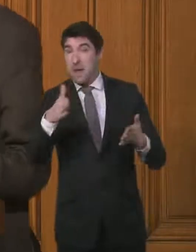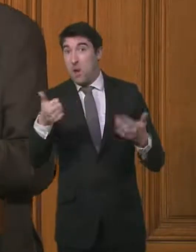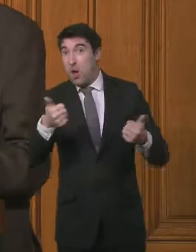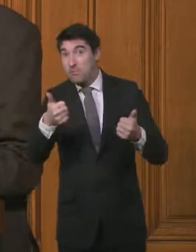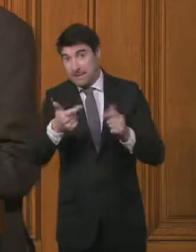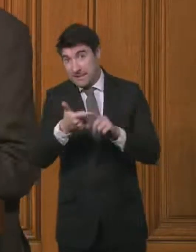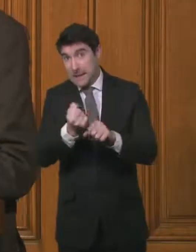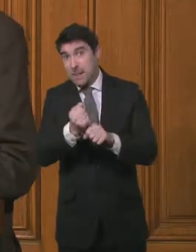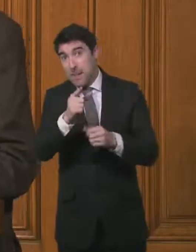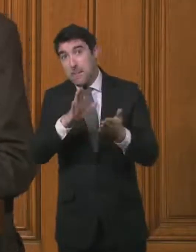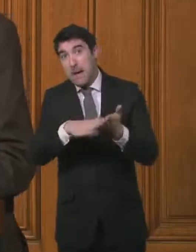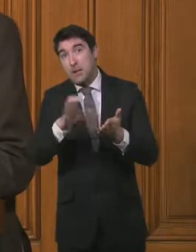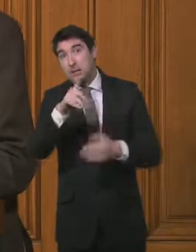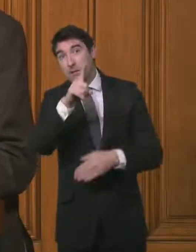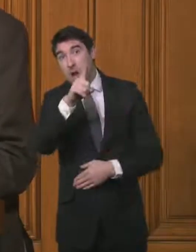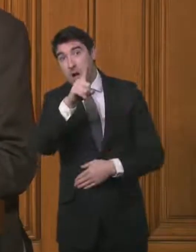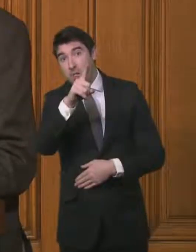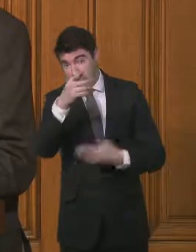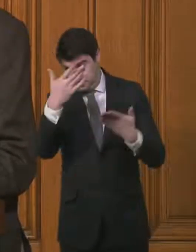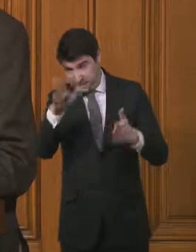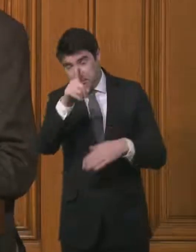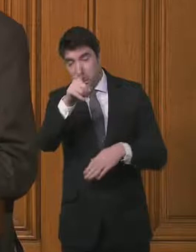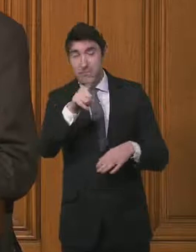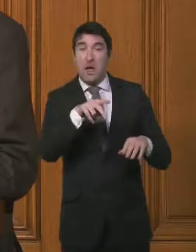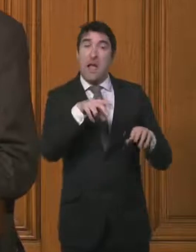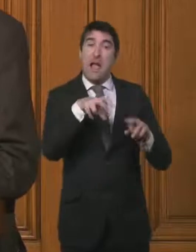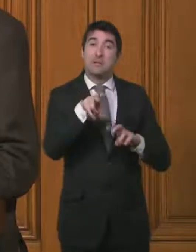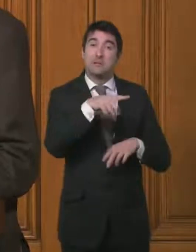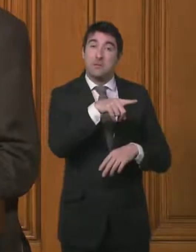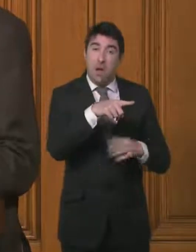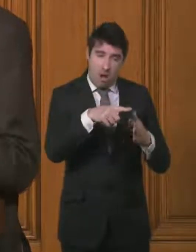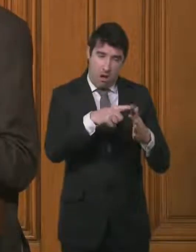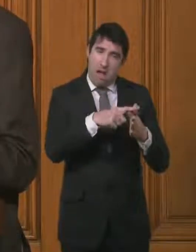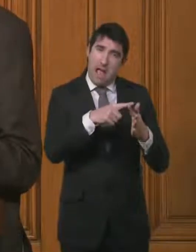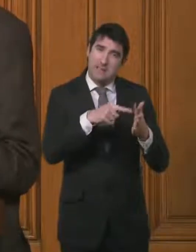Exeter, managing COVID patients, and in